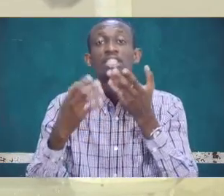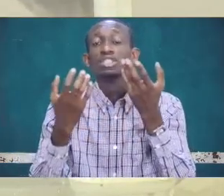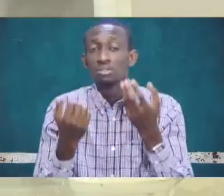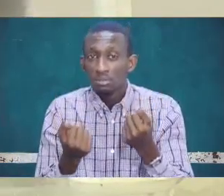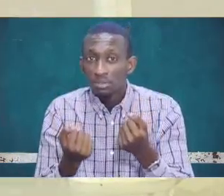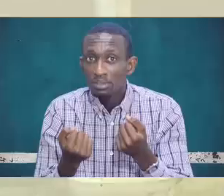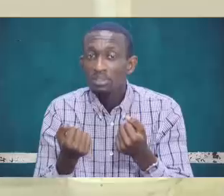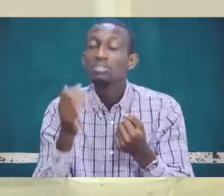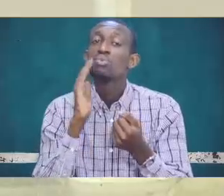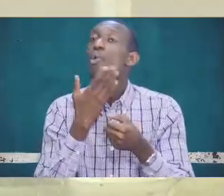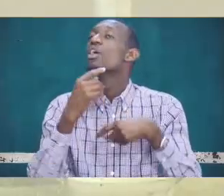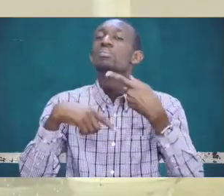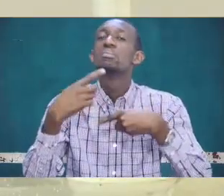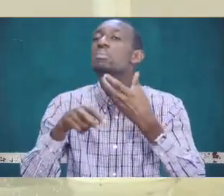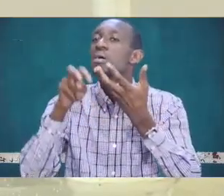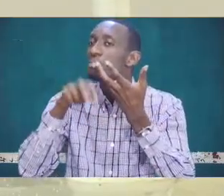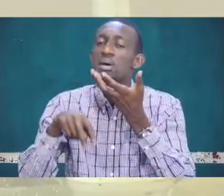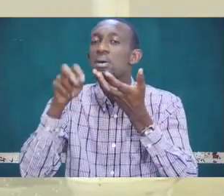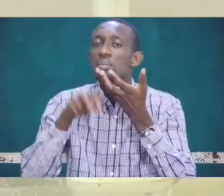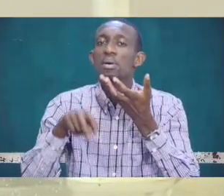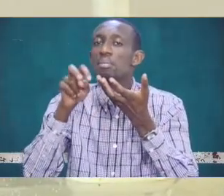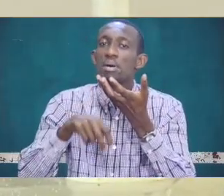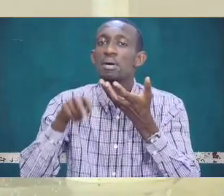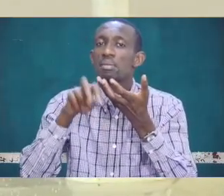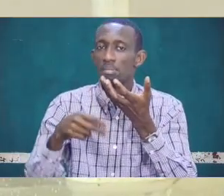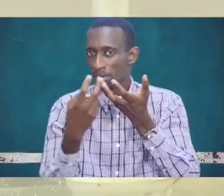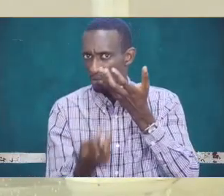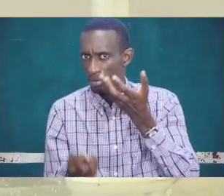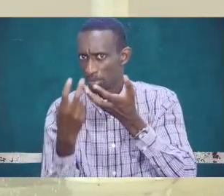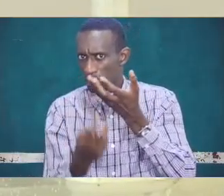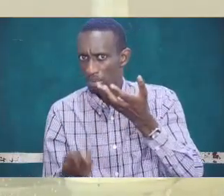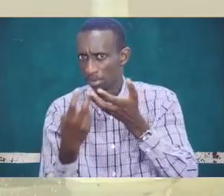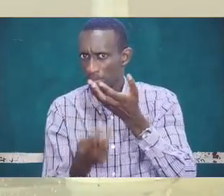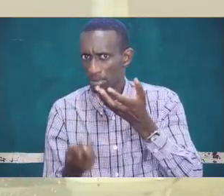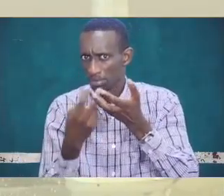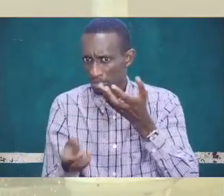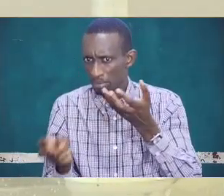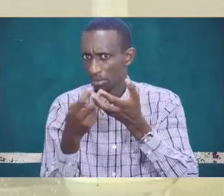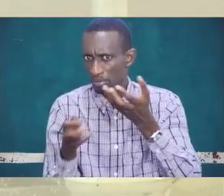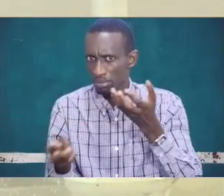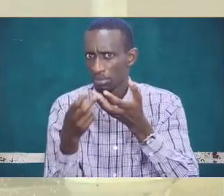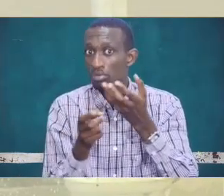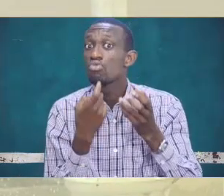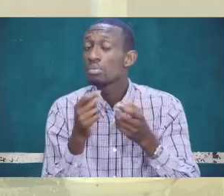water which is still moving down. So you have to be